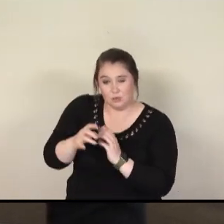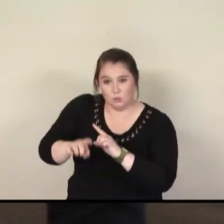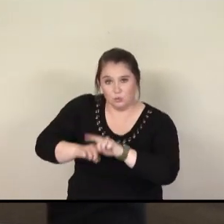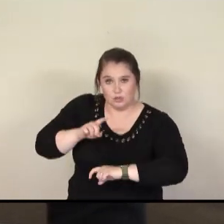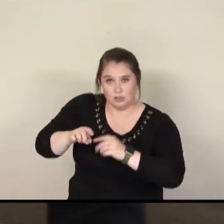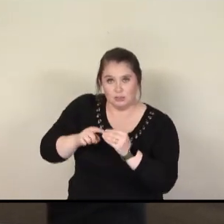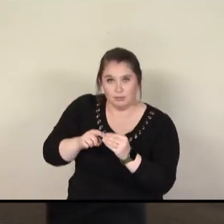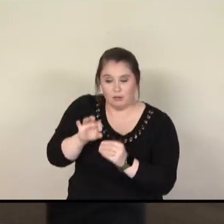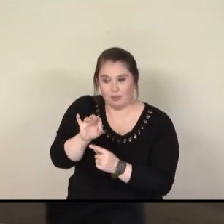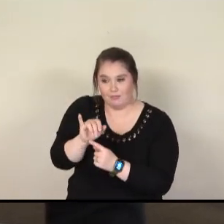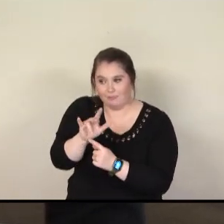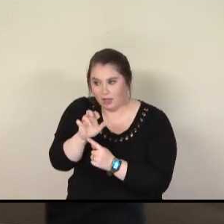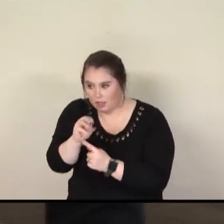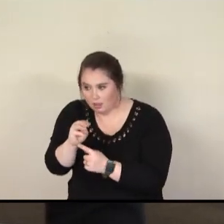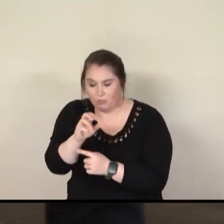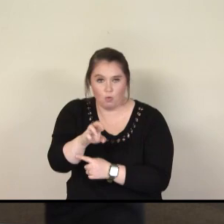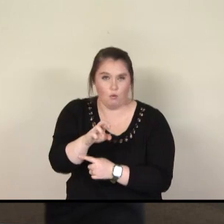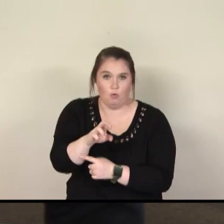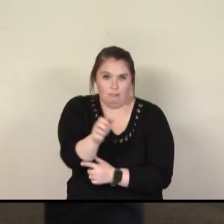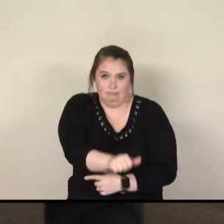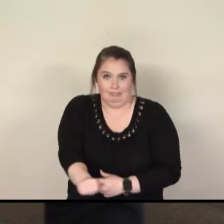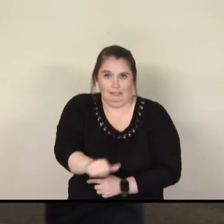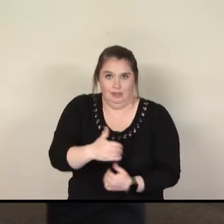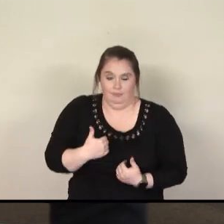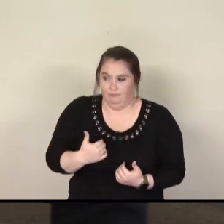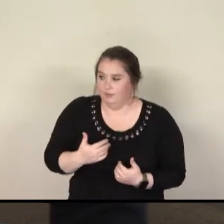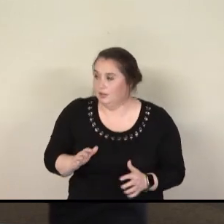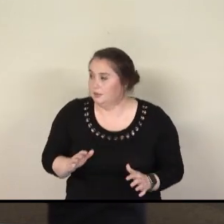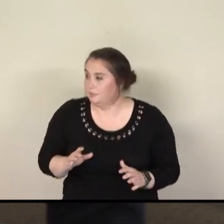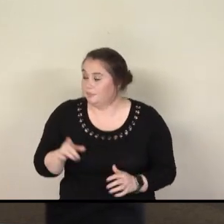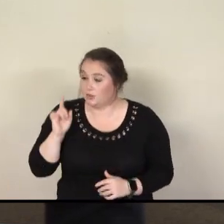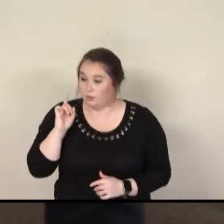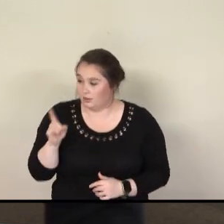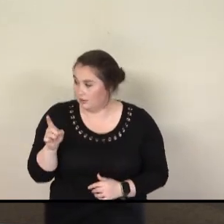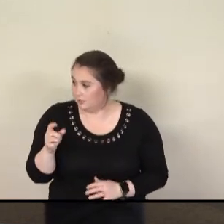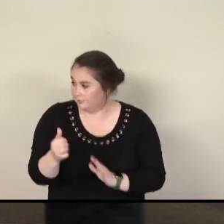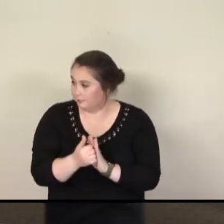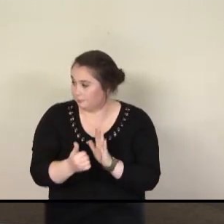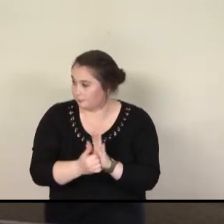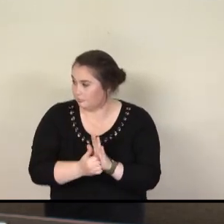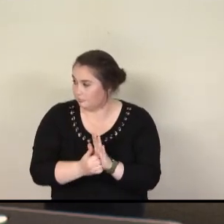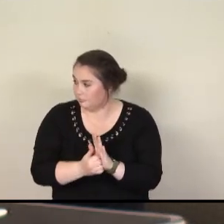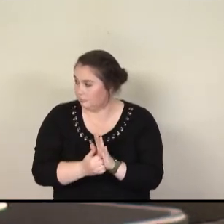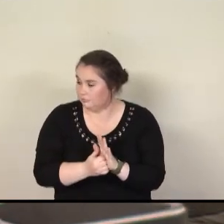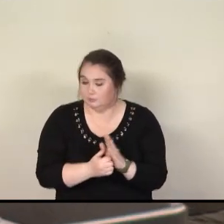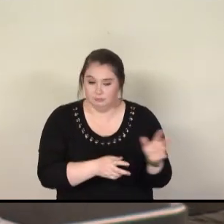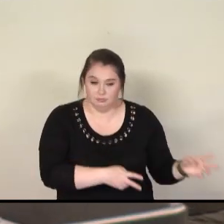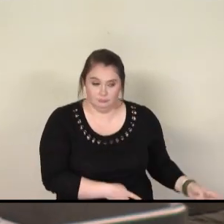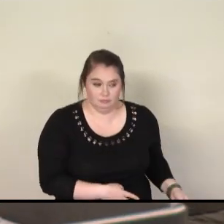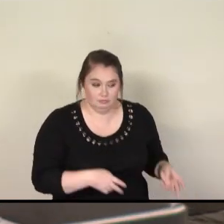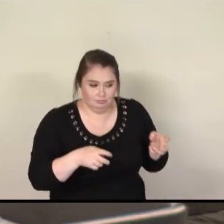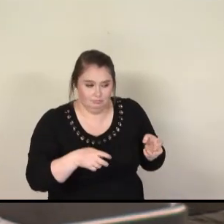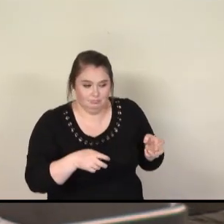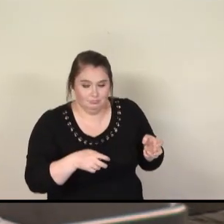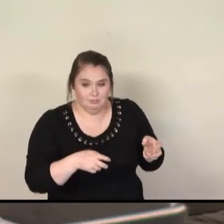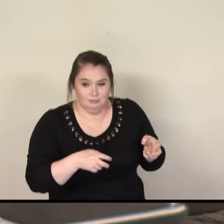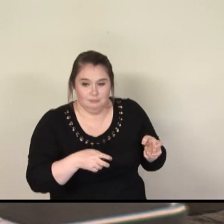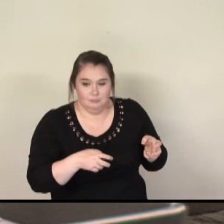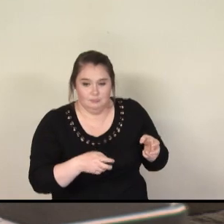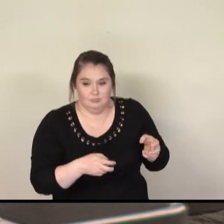on the film or anything. Great. So this agenda item upgrades the security